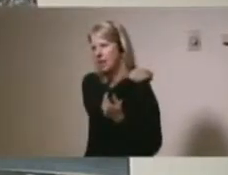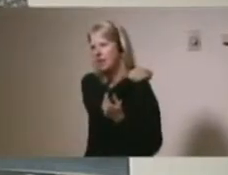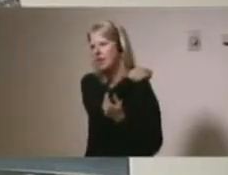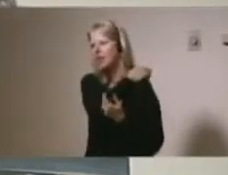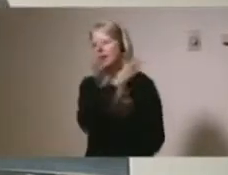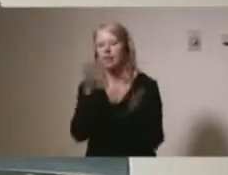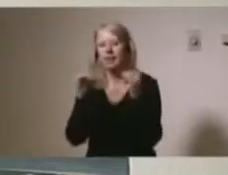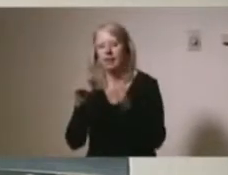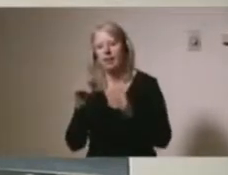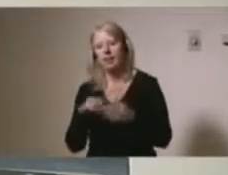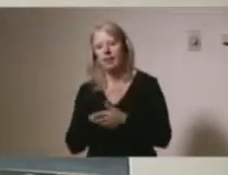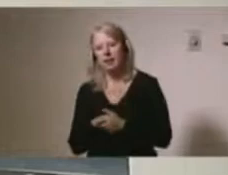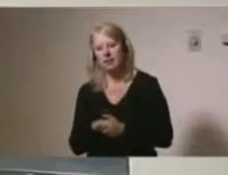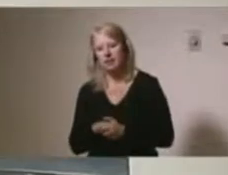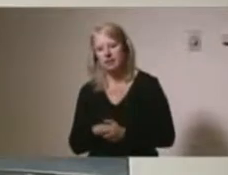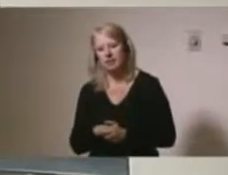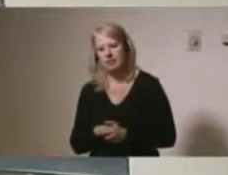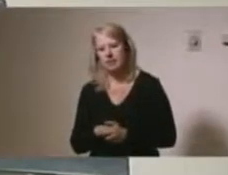We also created